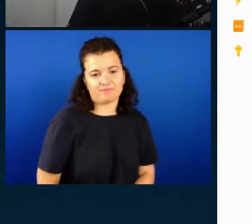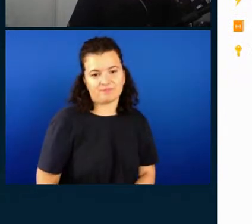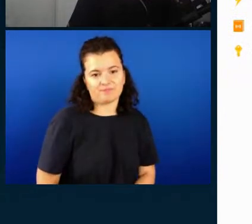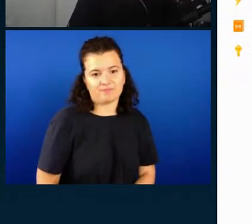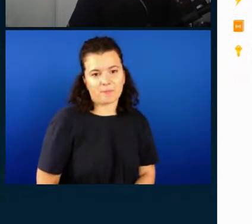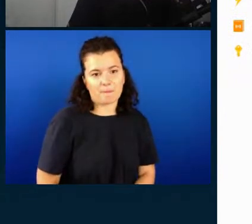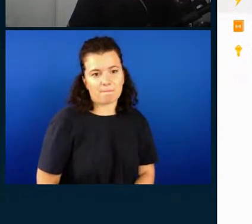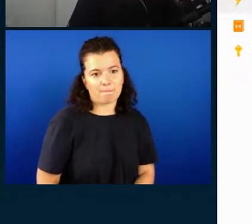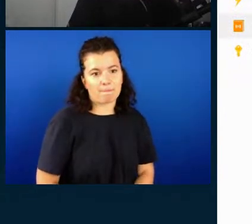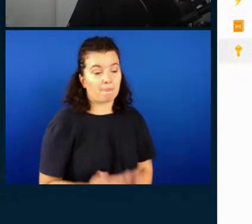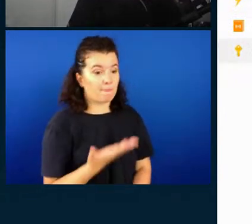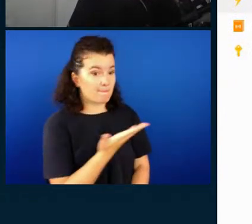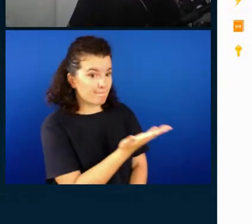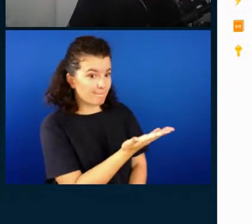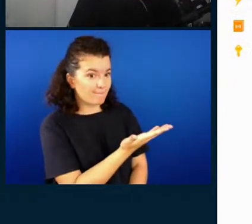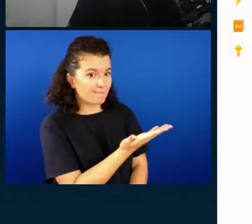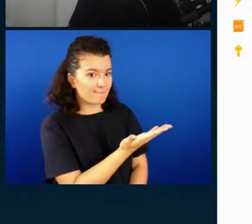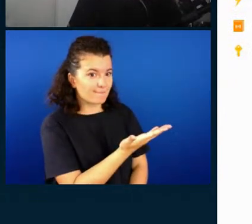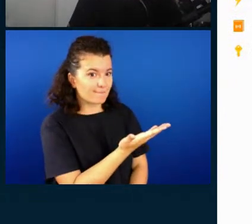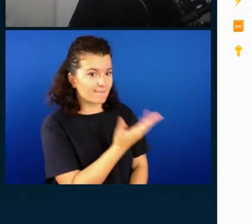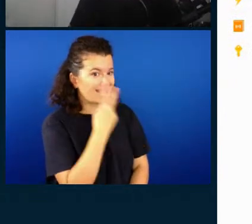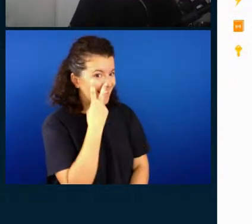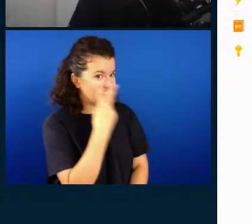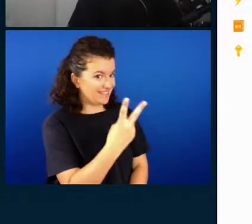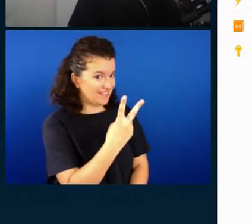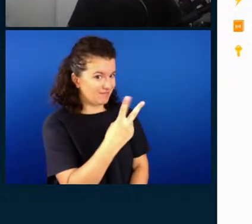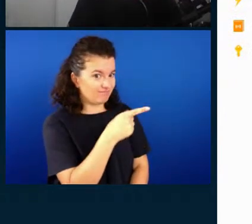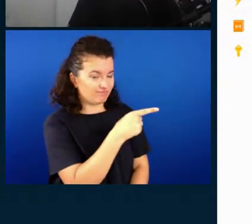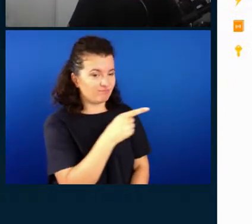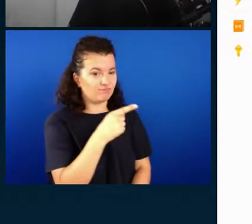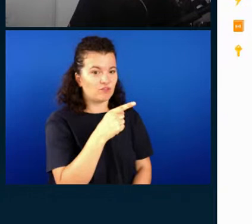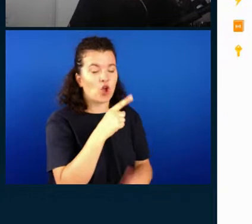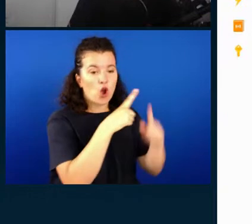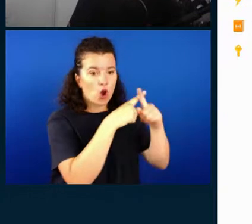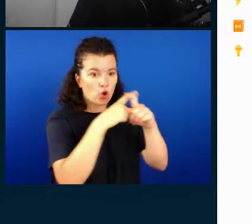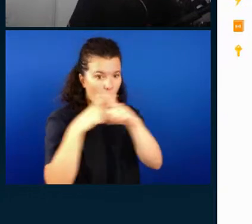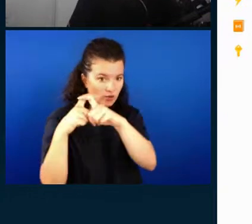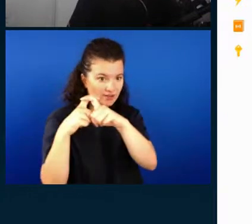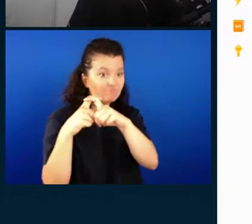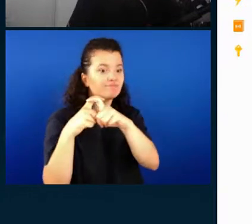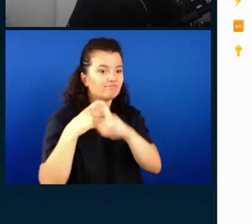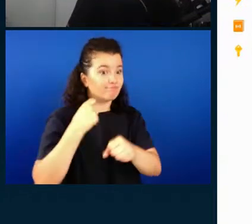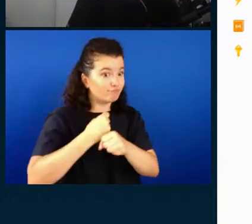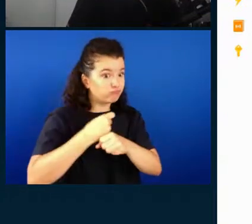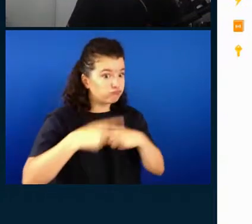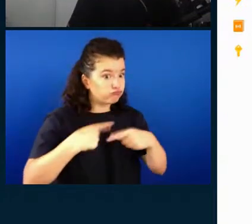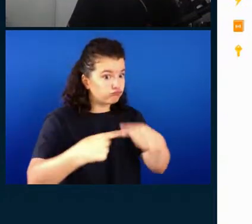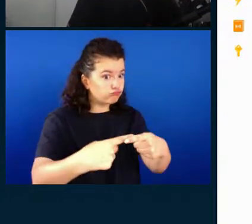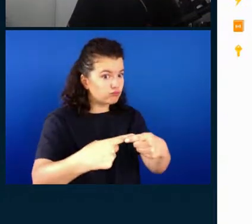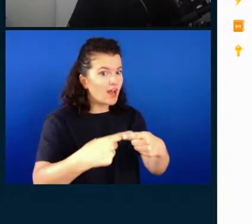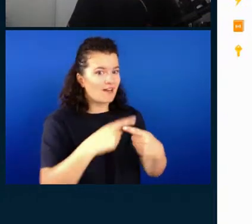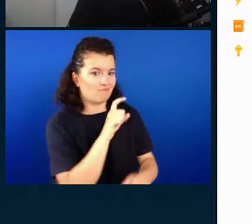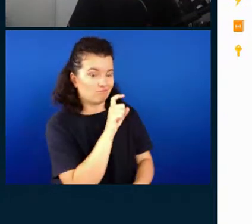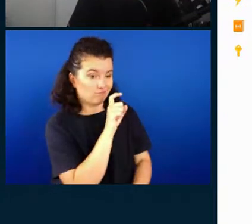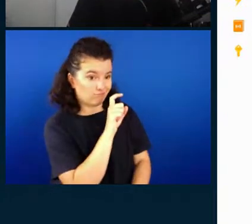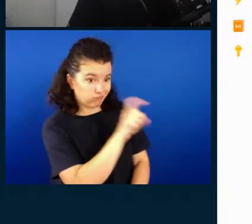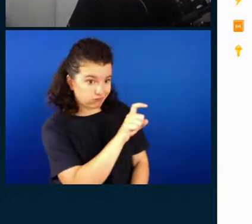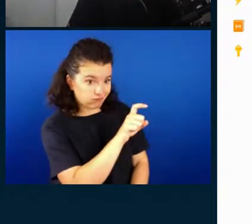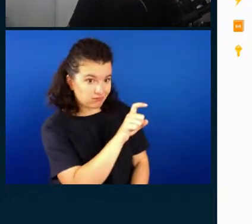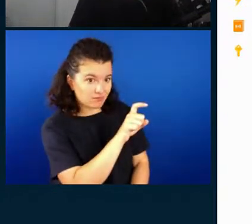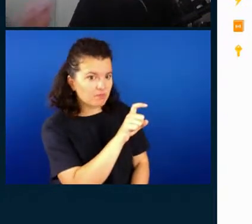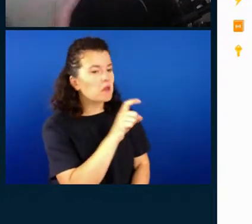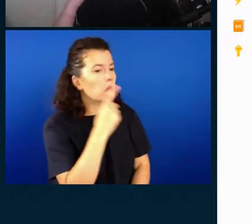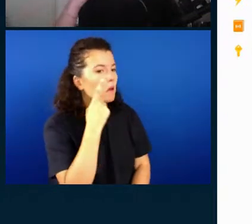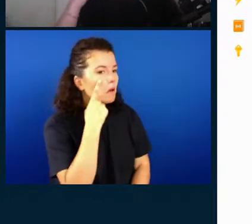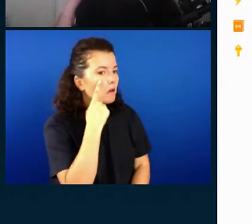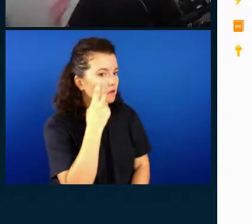And what I can do is I can see the code here that is running in that function app. And I can actually test the code if I want to. I think